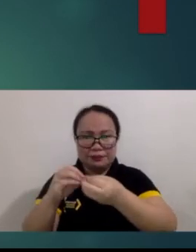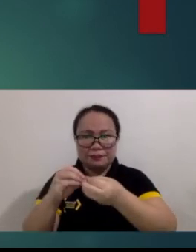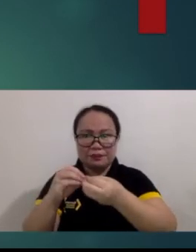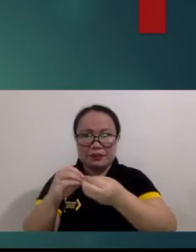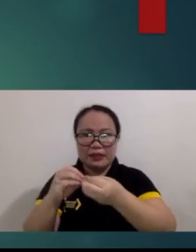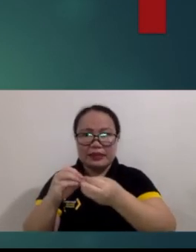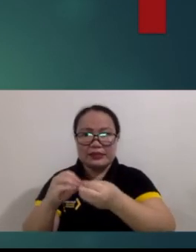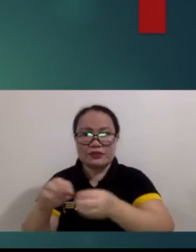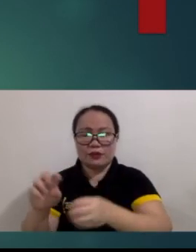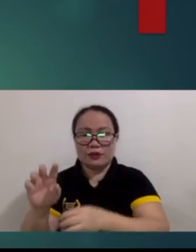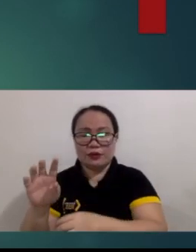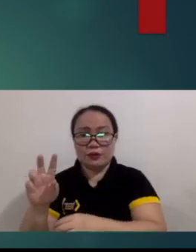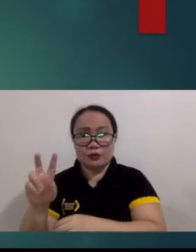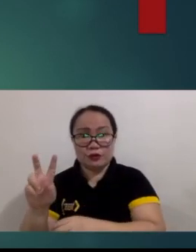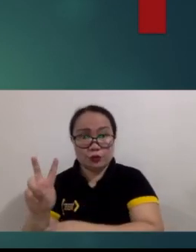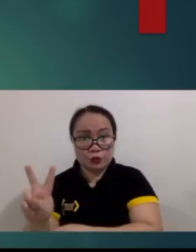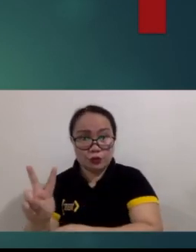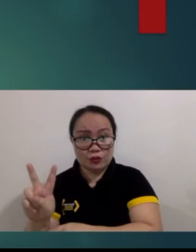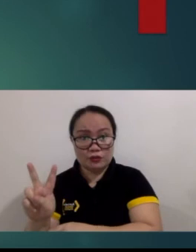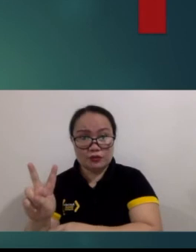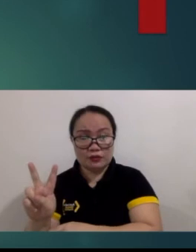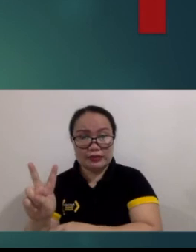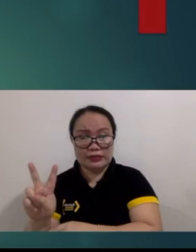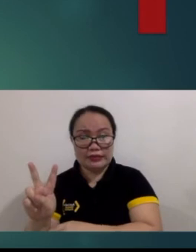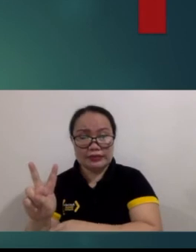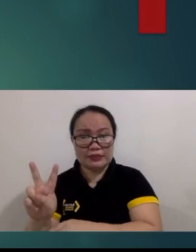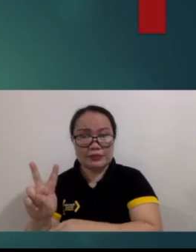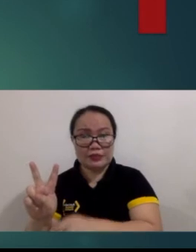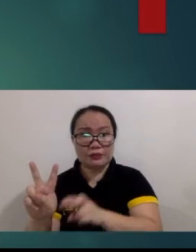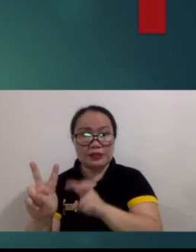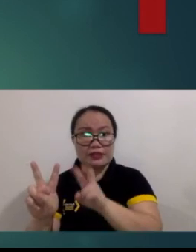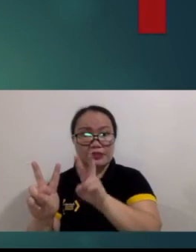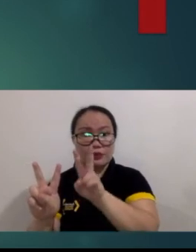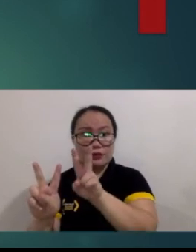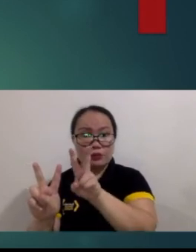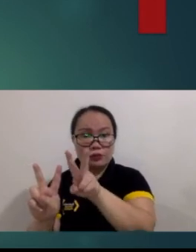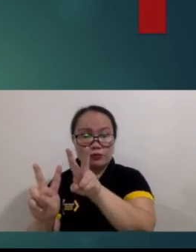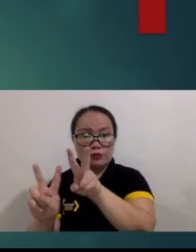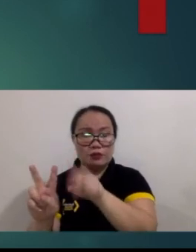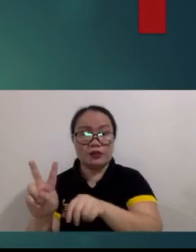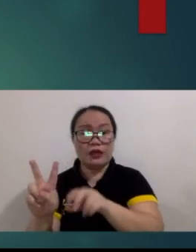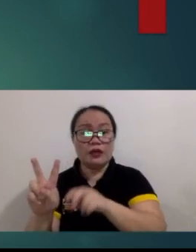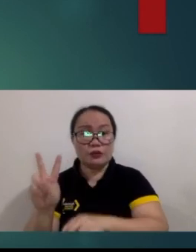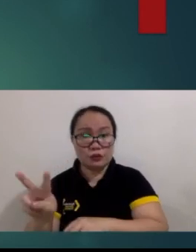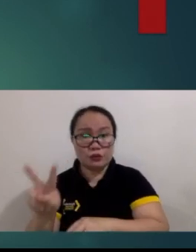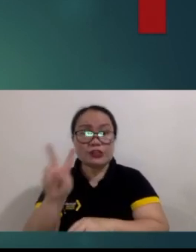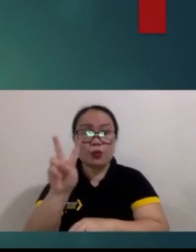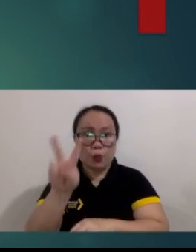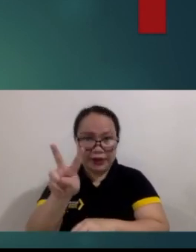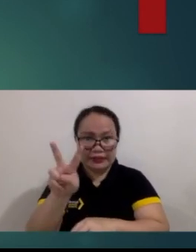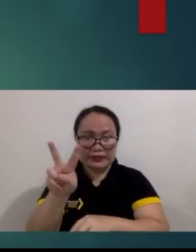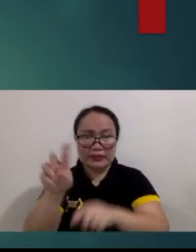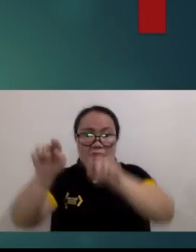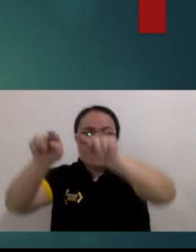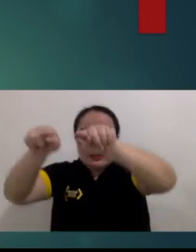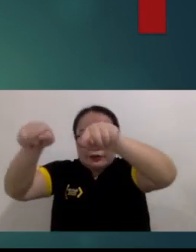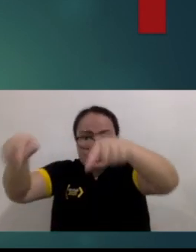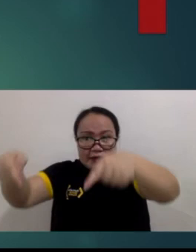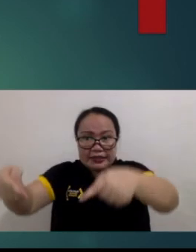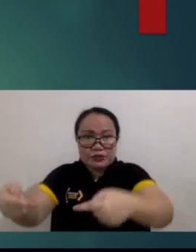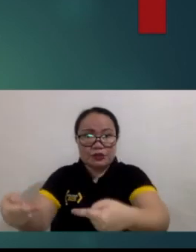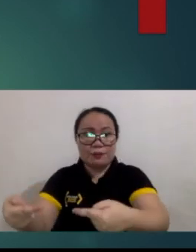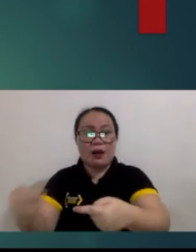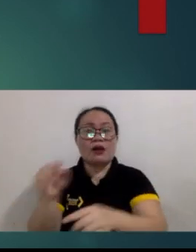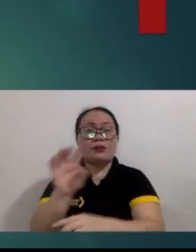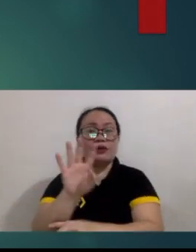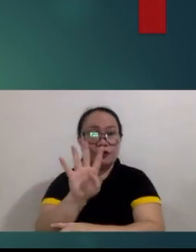number. So 2 is being raised to 2, or 2 squared